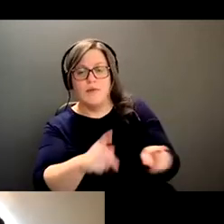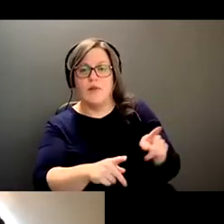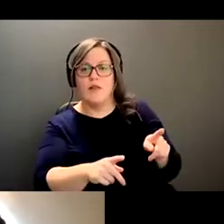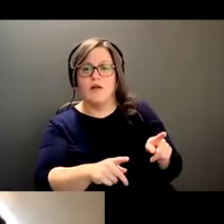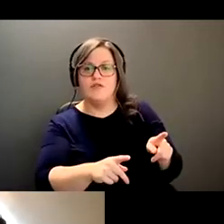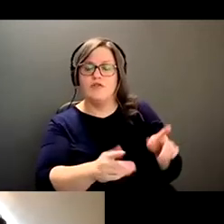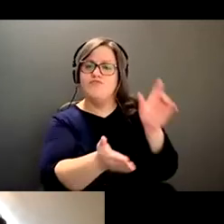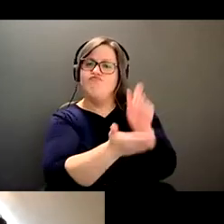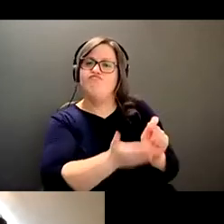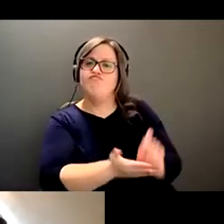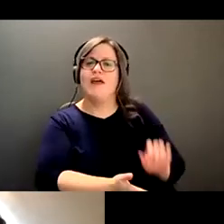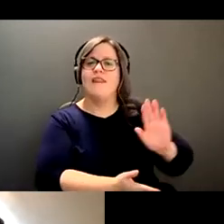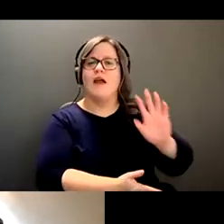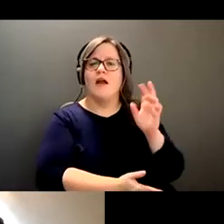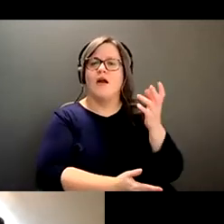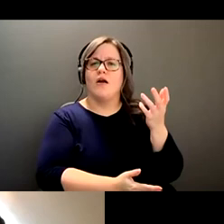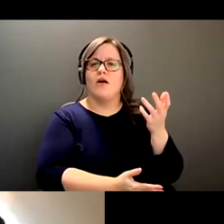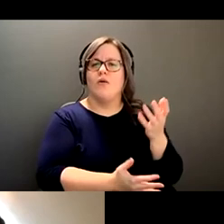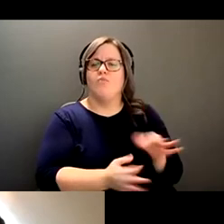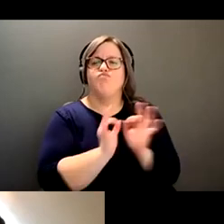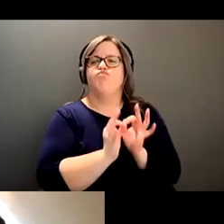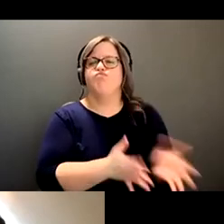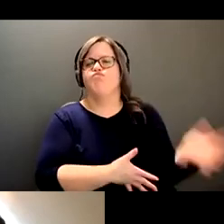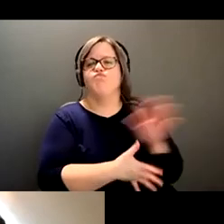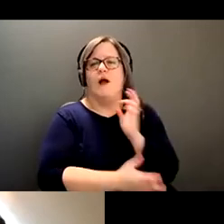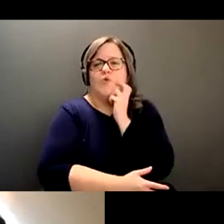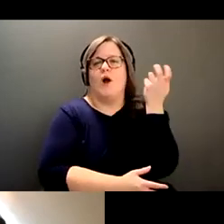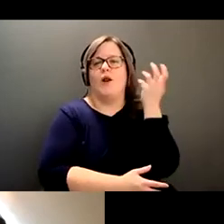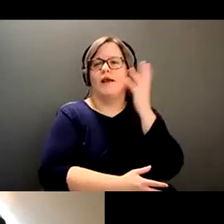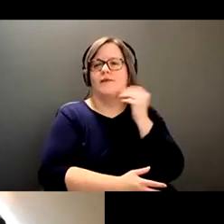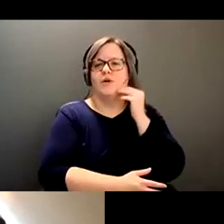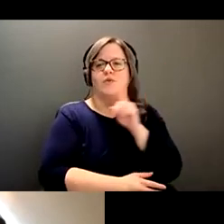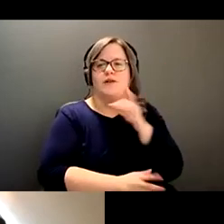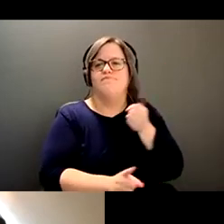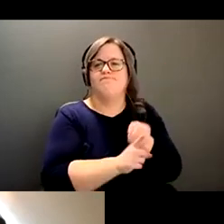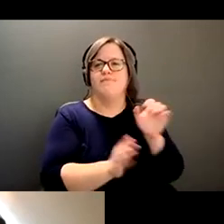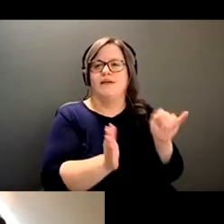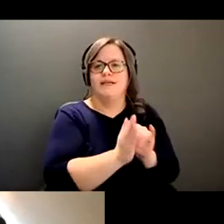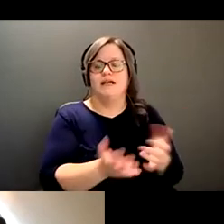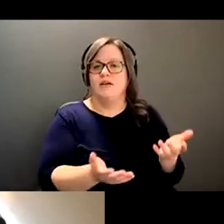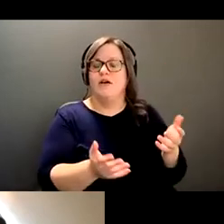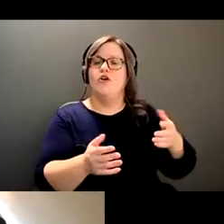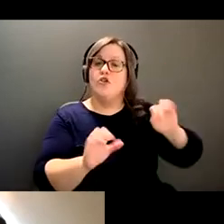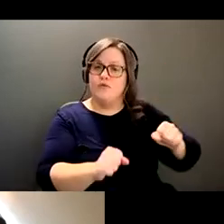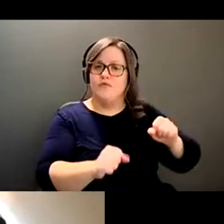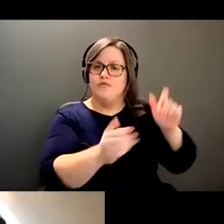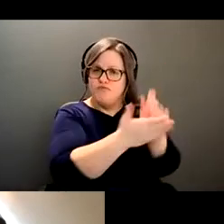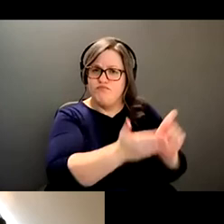erotic experiences in writing. It could be totally nonlinear, it could be poetry, it could